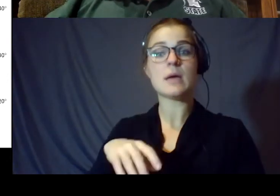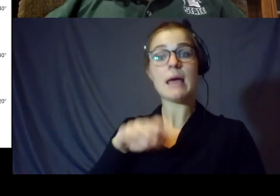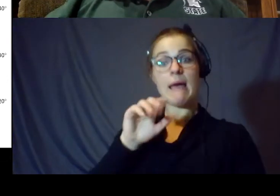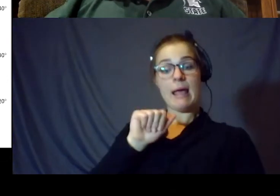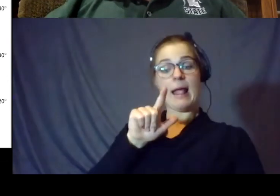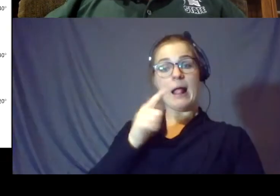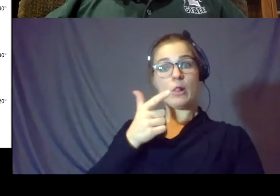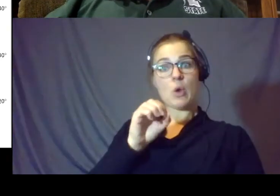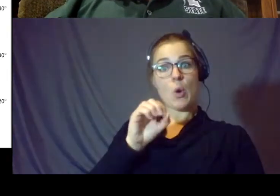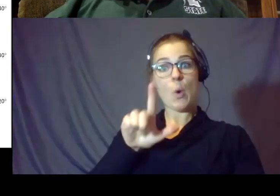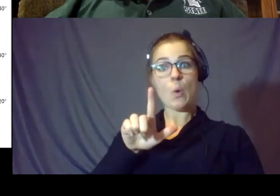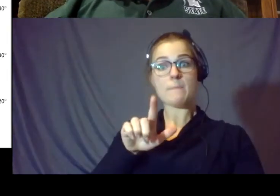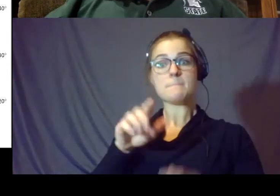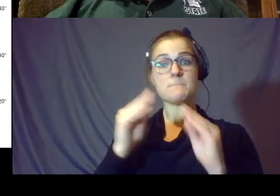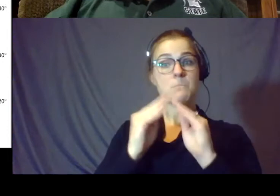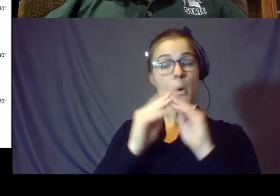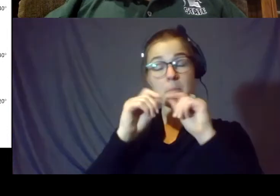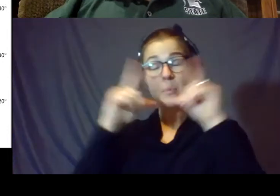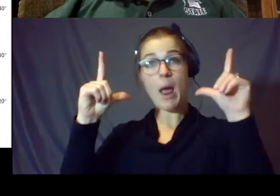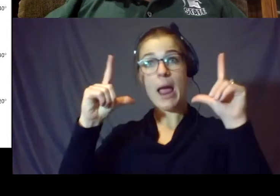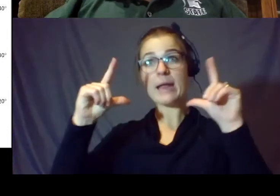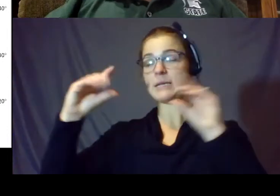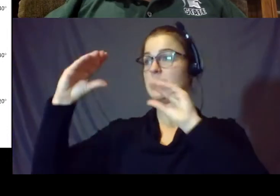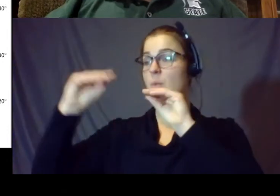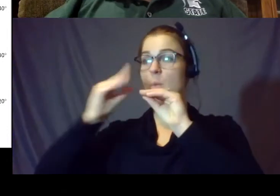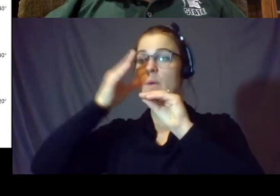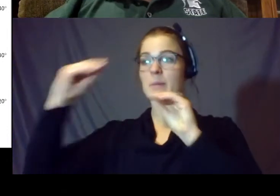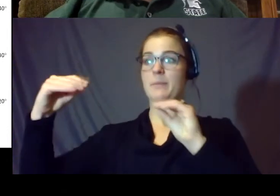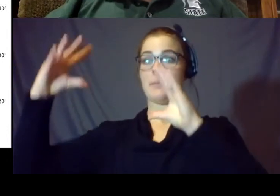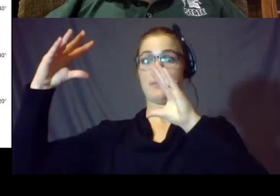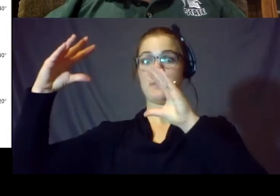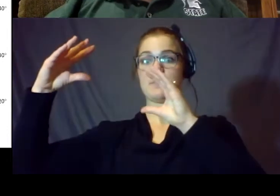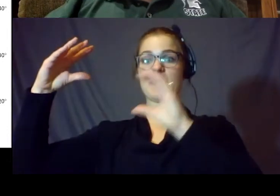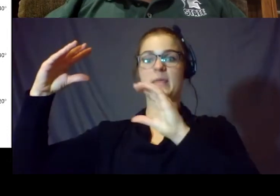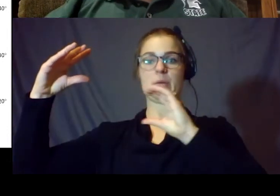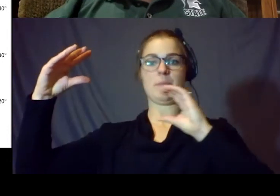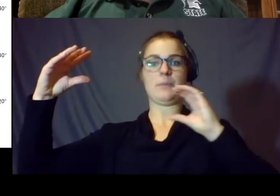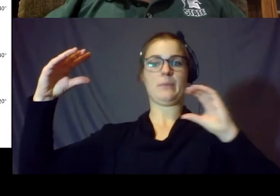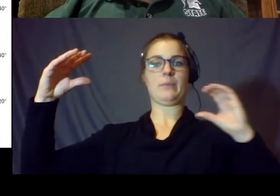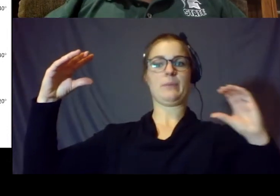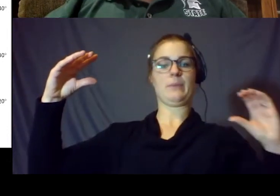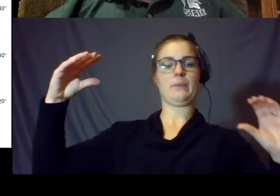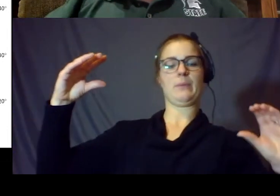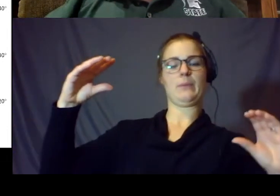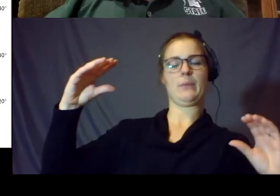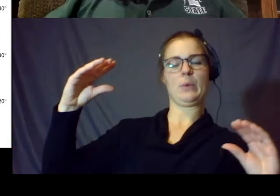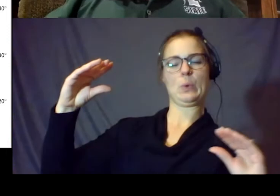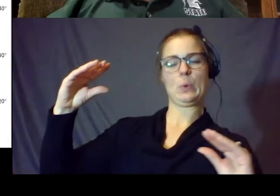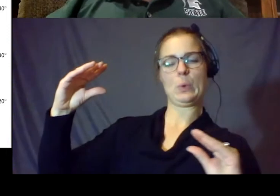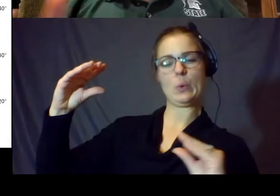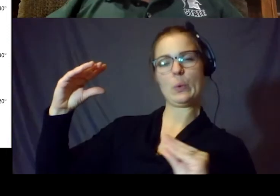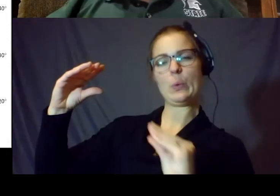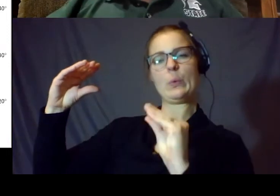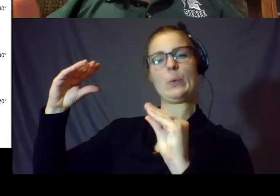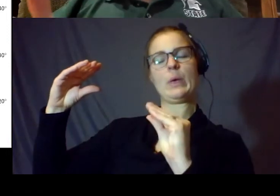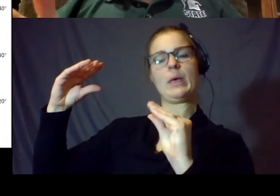as bright as this, and then it will dip through this star and get down to almost as dim as that. So you